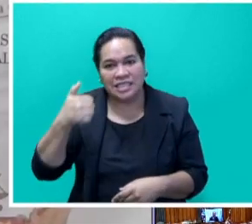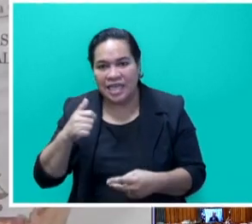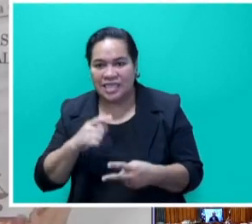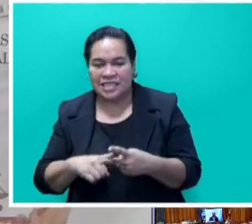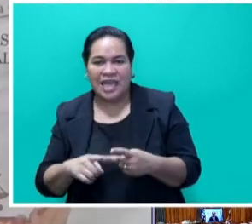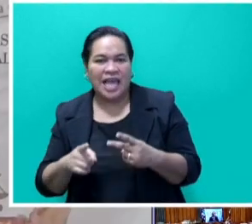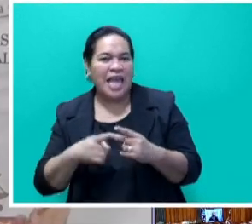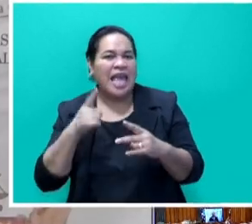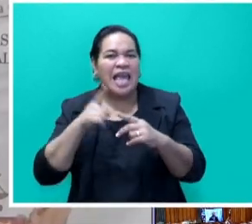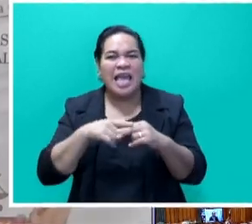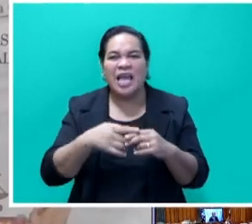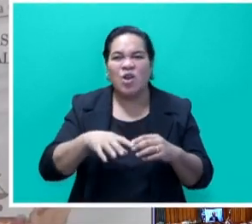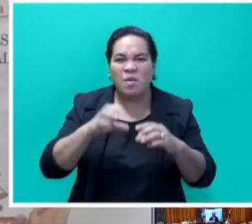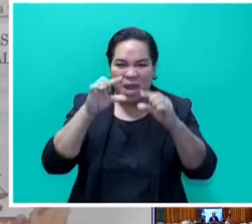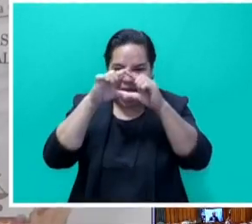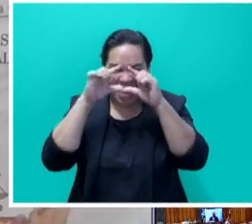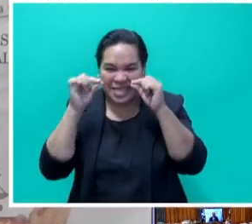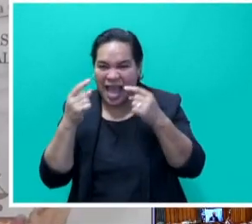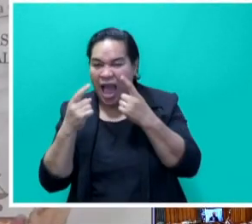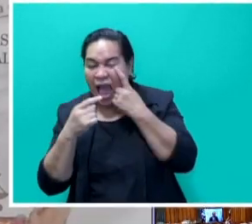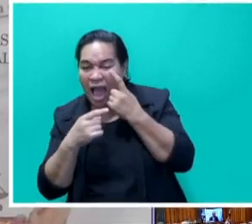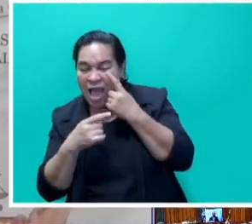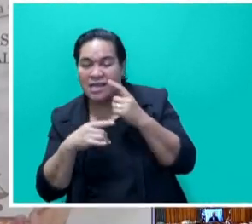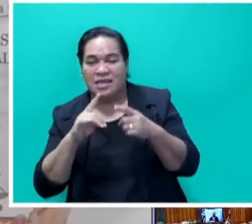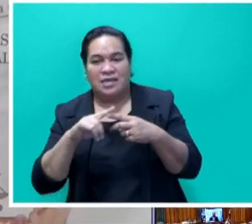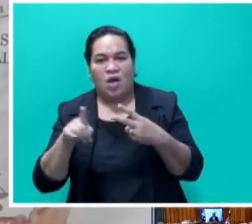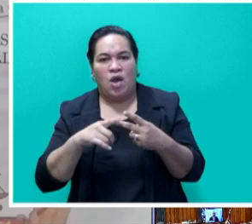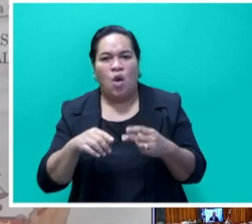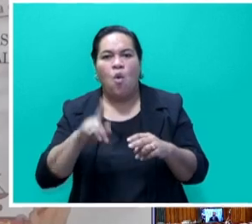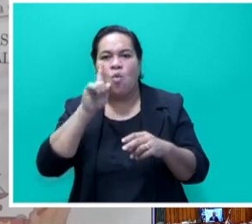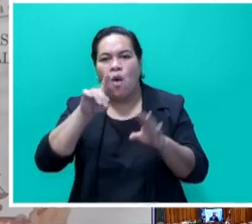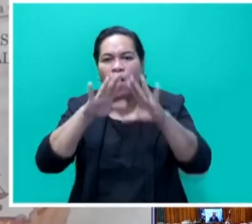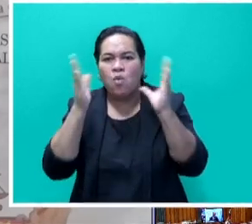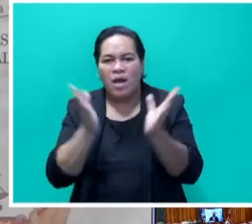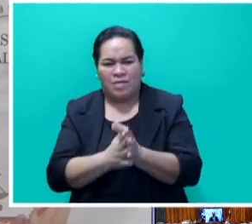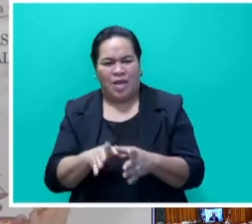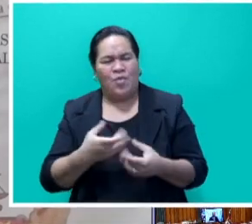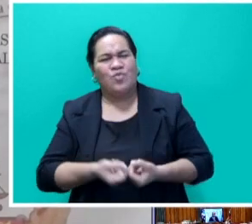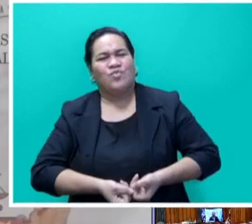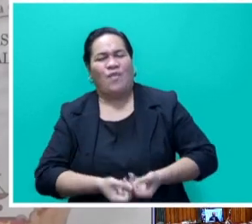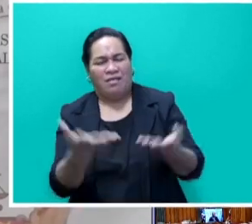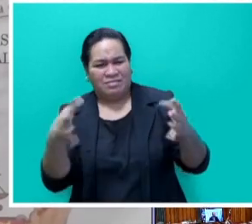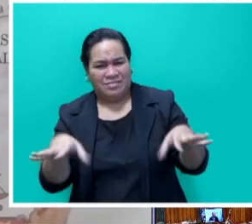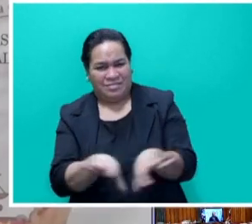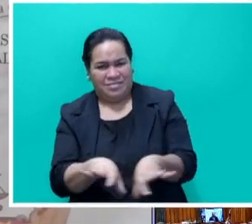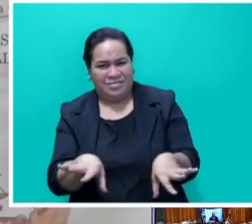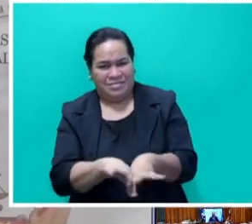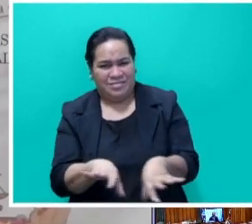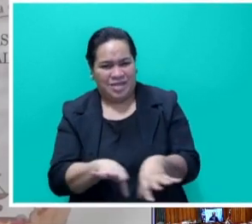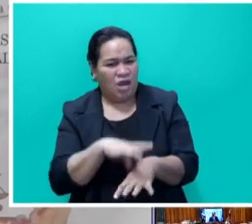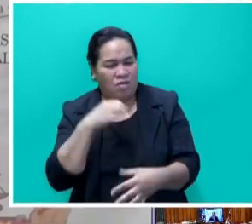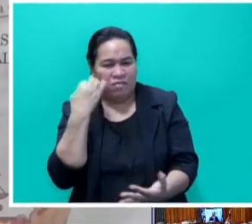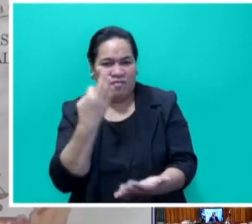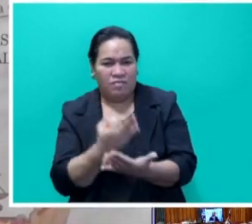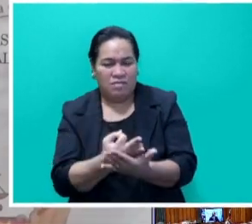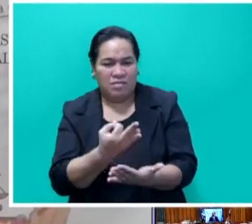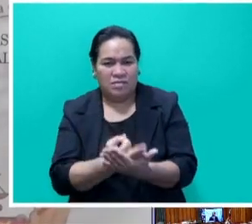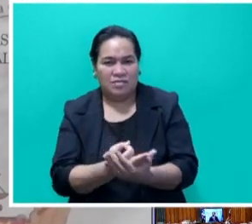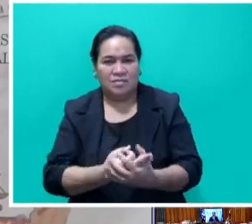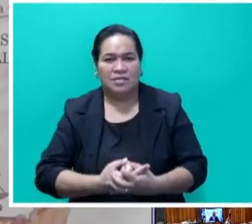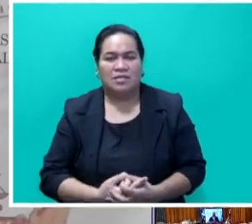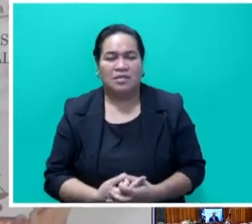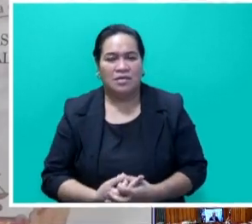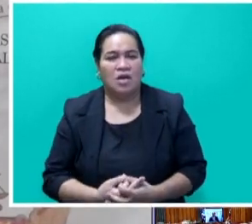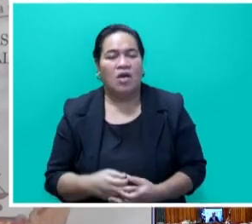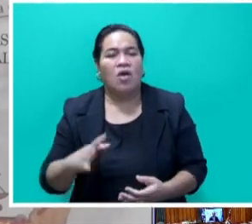Illuminati, One World Order, a whole lot of absolute worthless conspiracy based on thin air imagination. It is